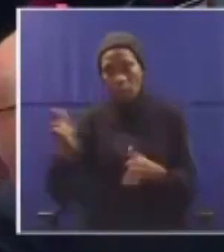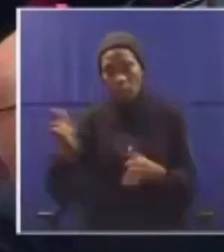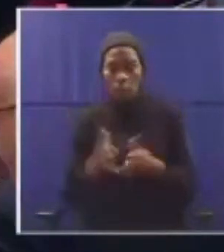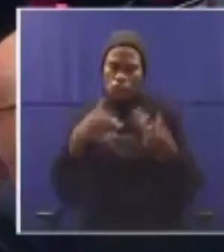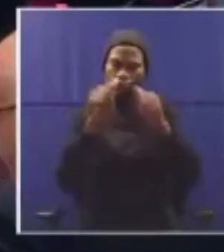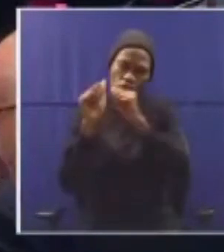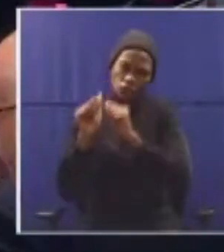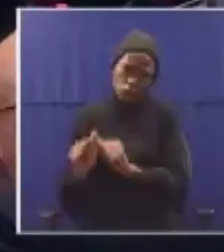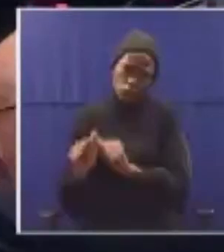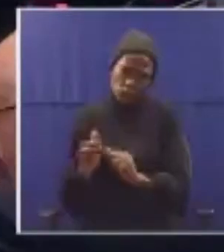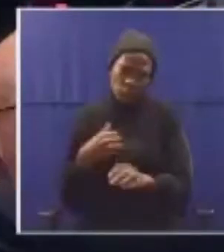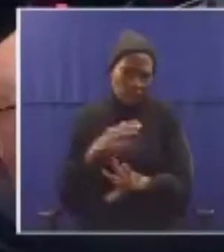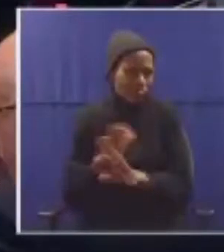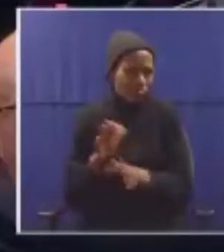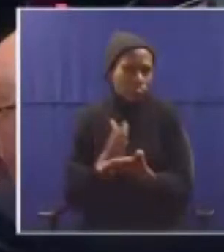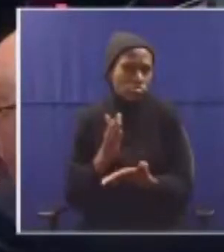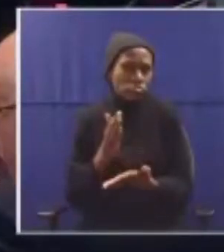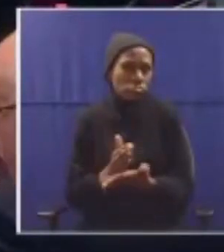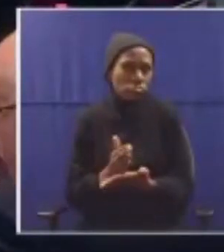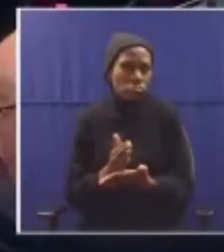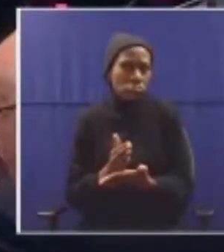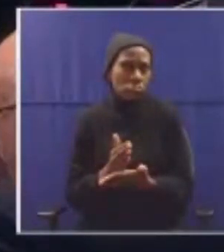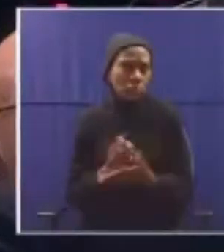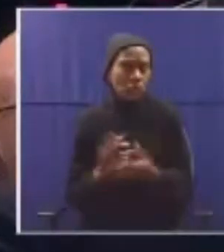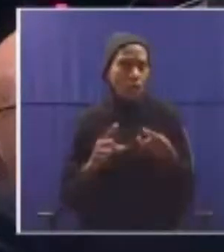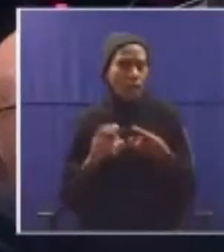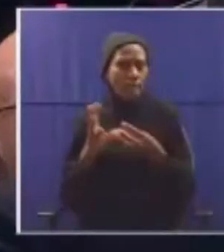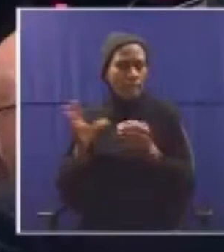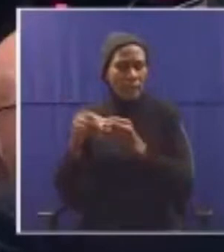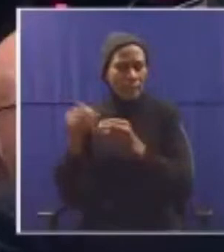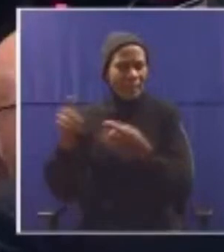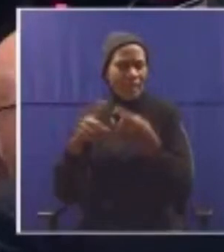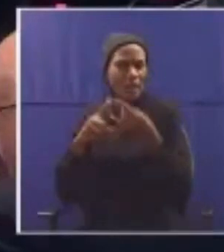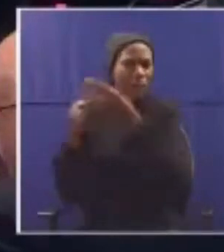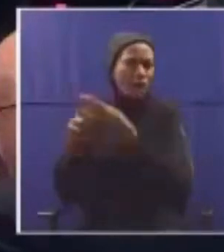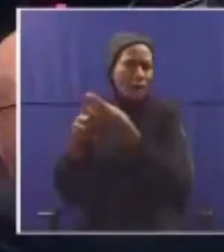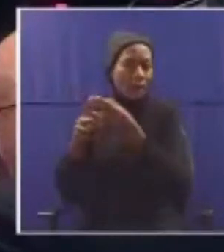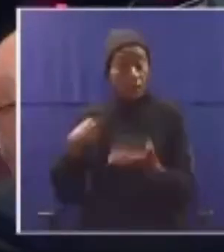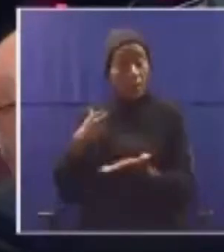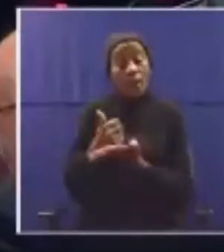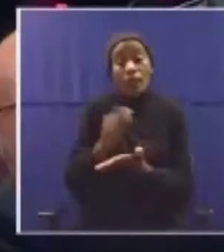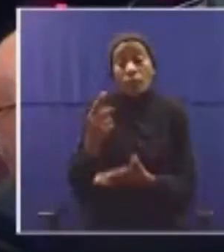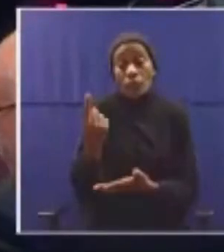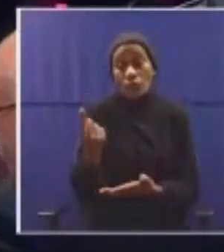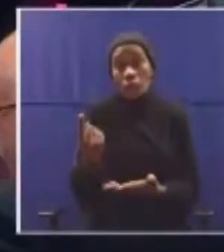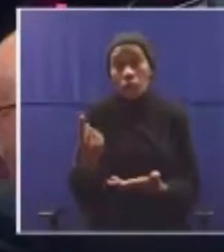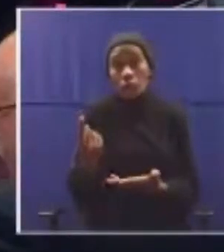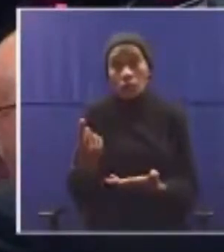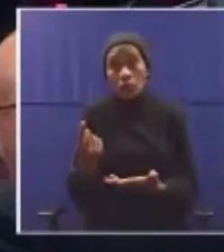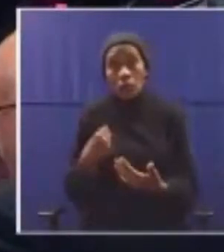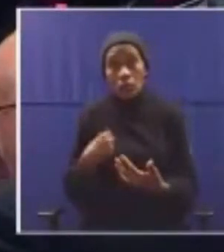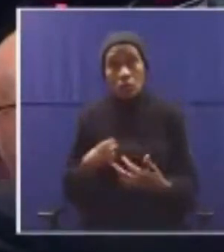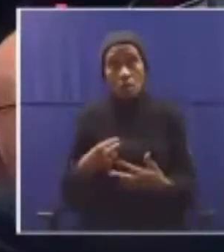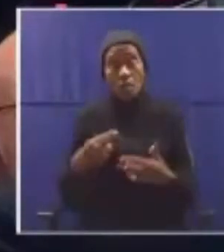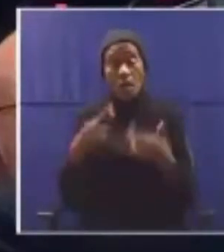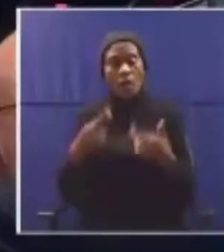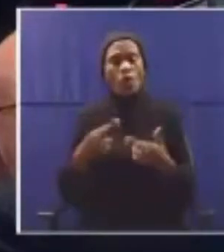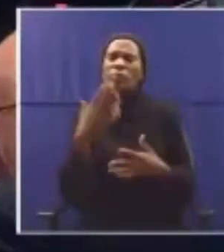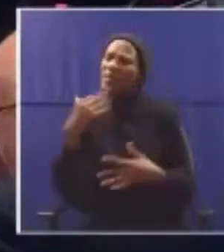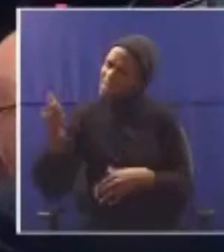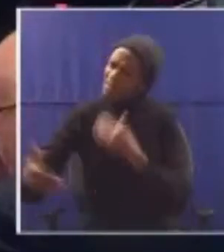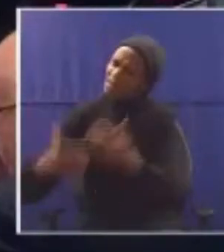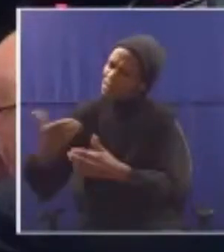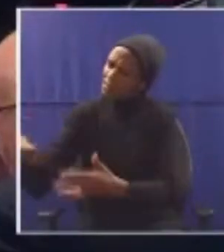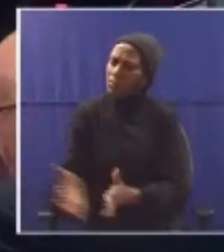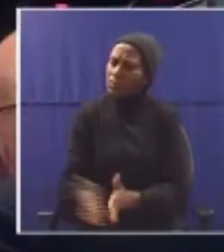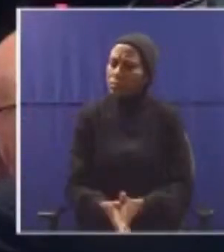Chair, I'm not sure because she's online, but I will assist. I hope we are not going to ask me to Please answer. proceed, Honorable